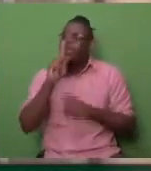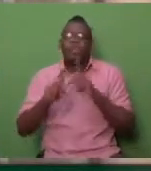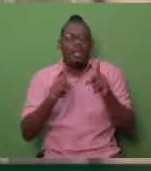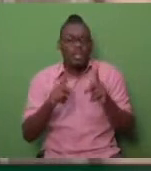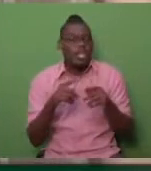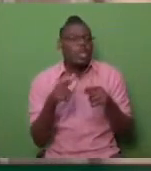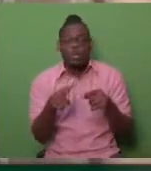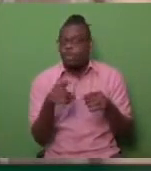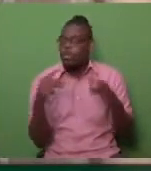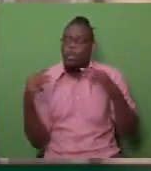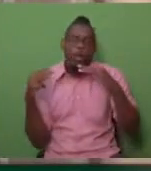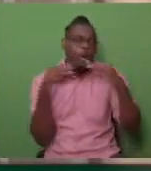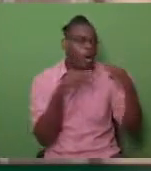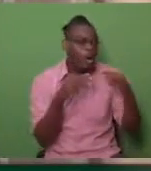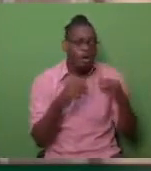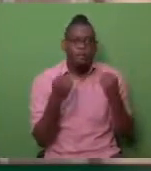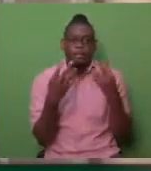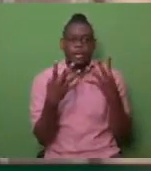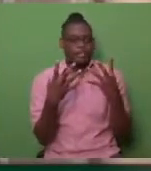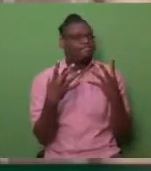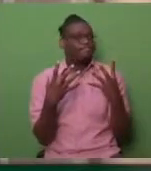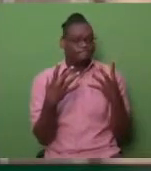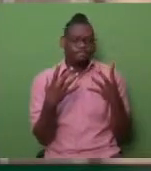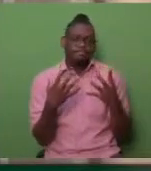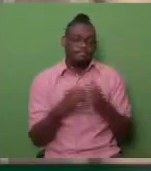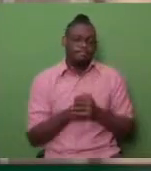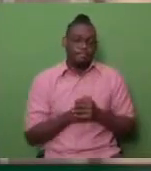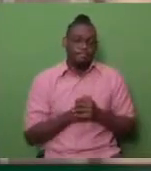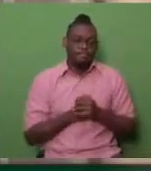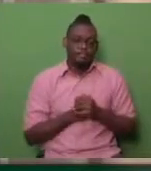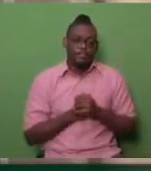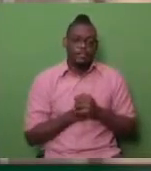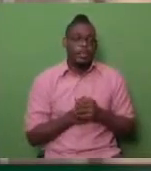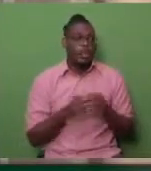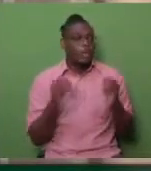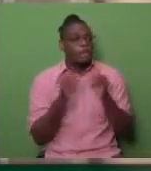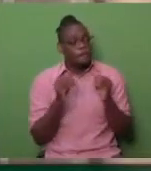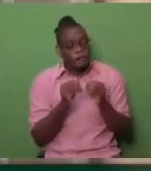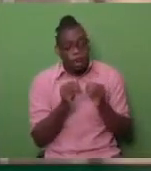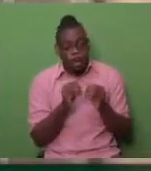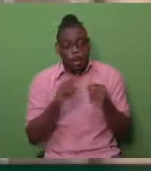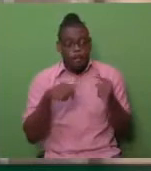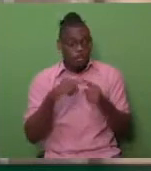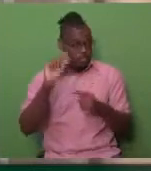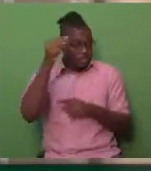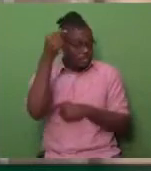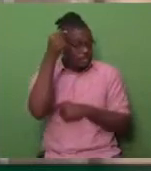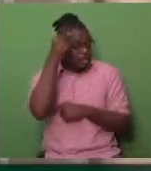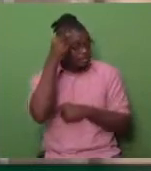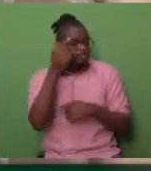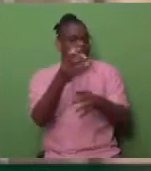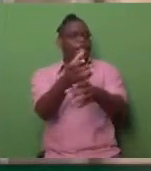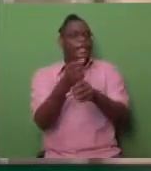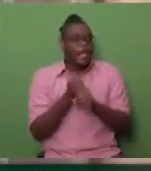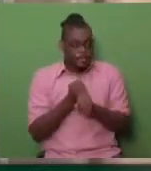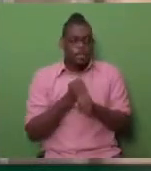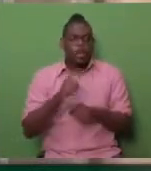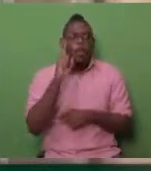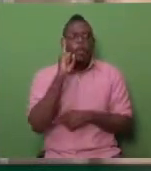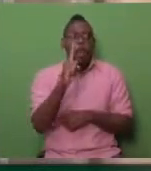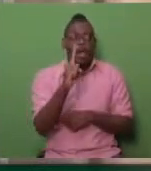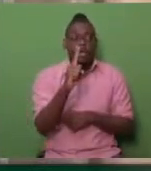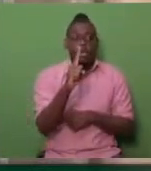Further, when that government shadily takes over 100 million of taxpayers' dollars to pay off its